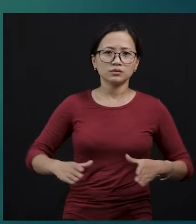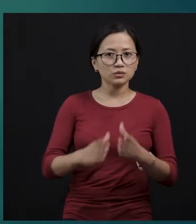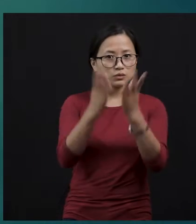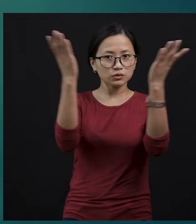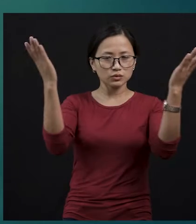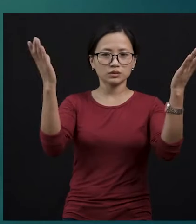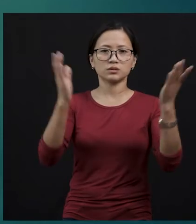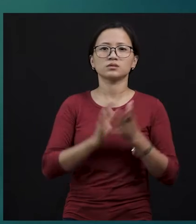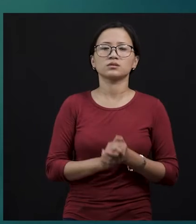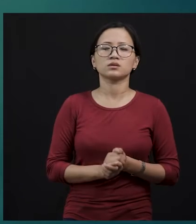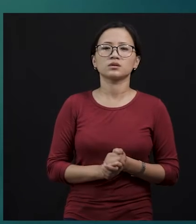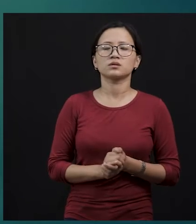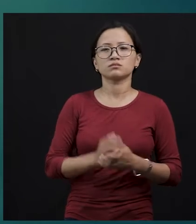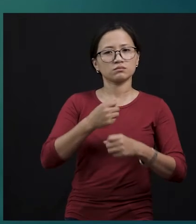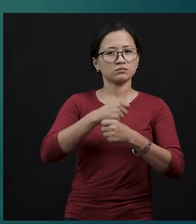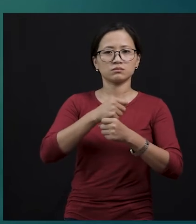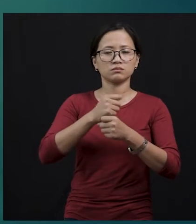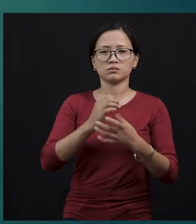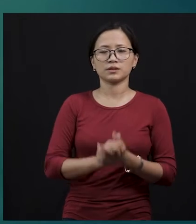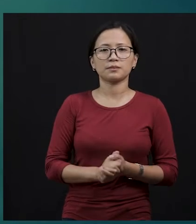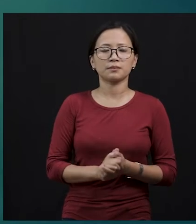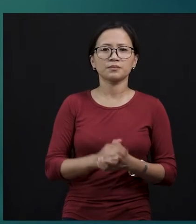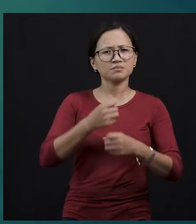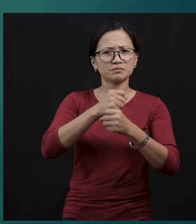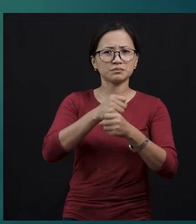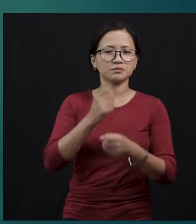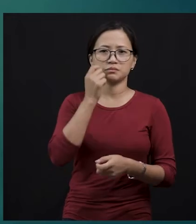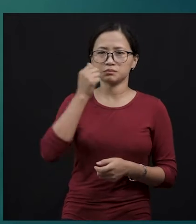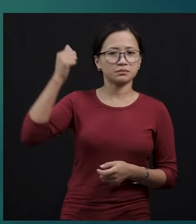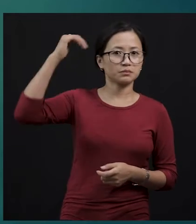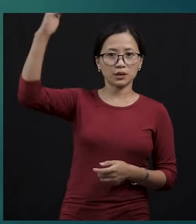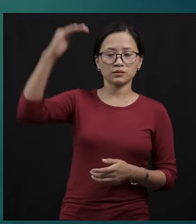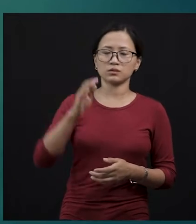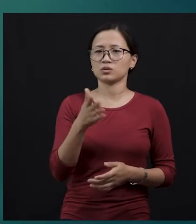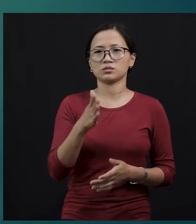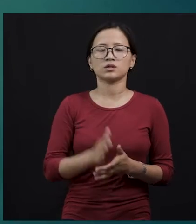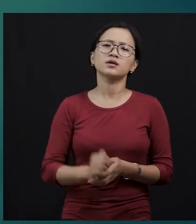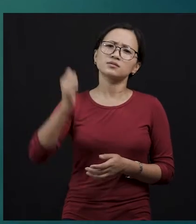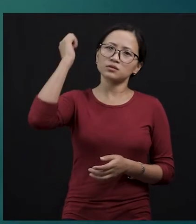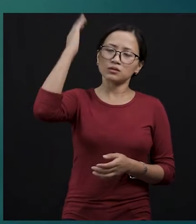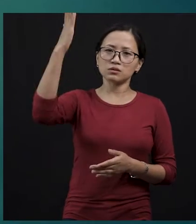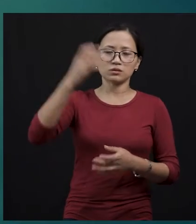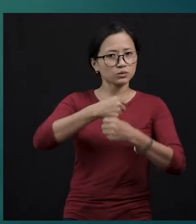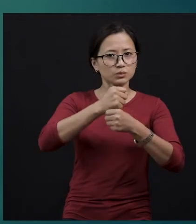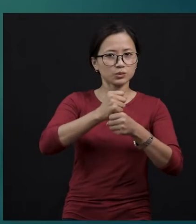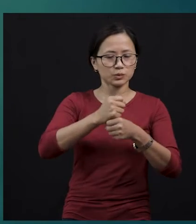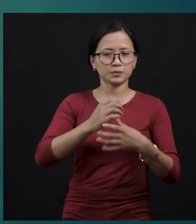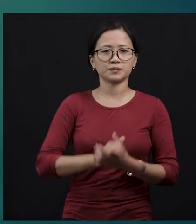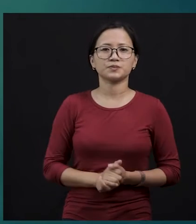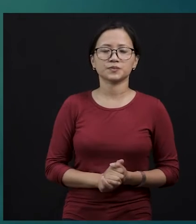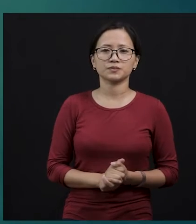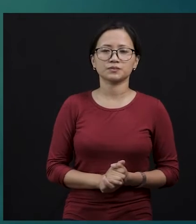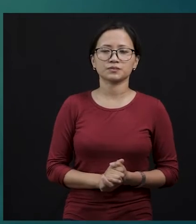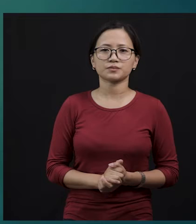table, the tree is not made by man. It's by nature. It's by God. It's God's creation. And the